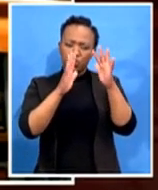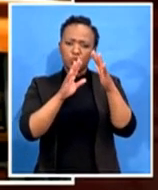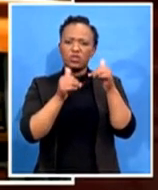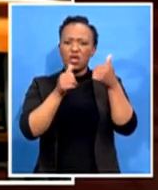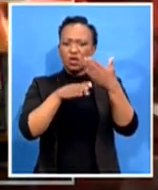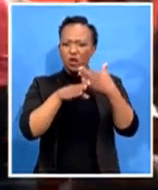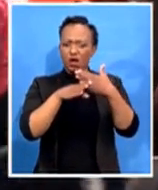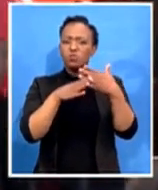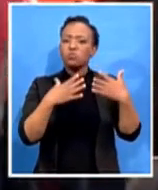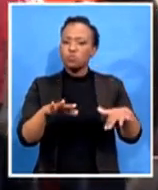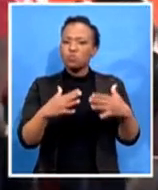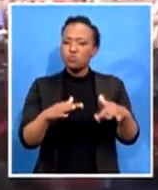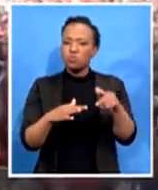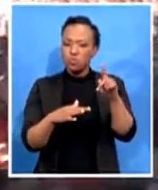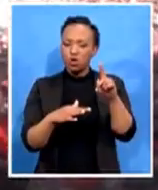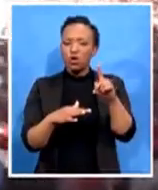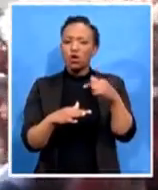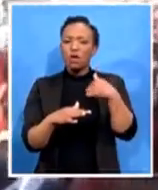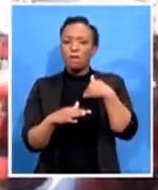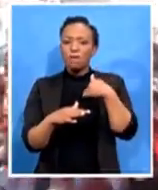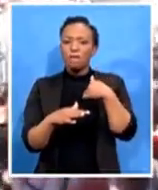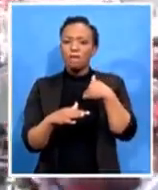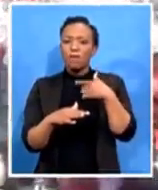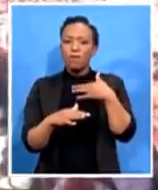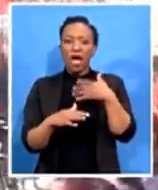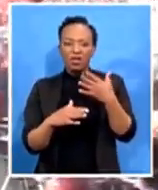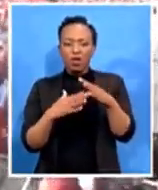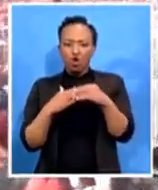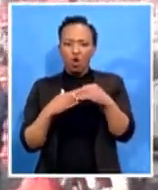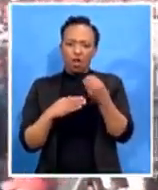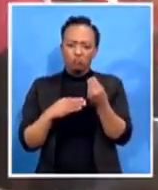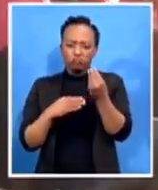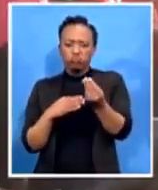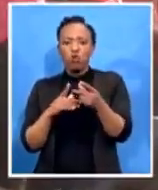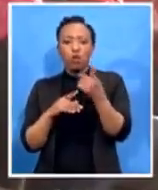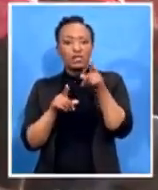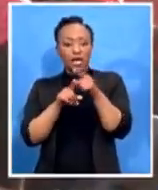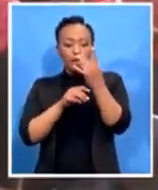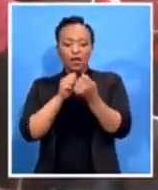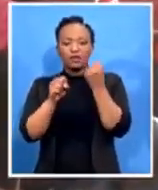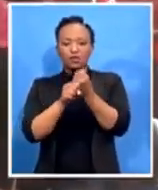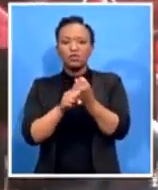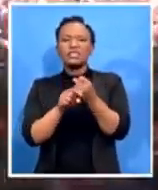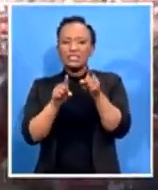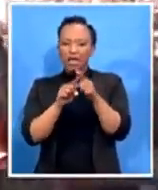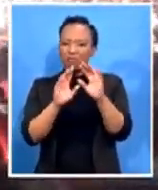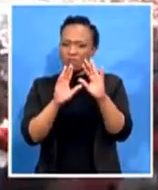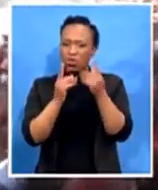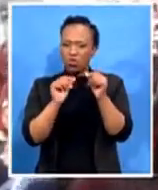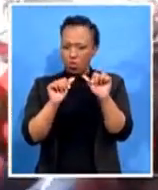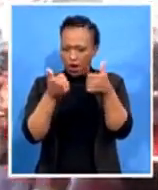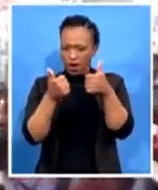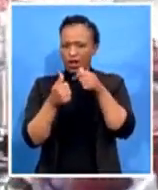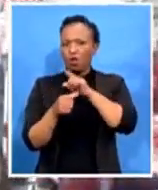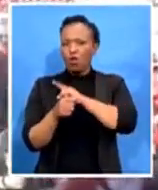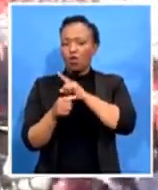bet my bottom dollar, even next year, they are going to do well in terms of shrinking